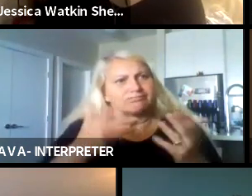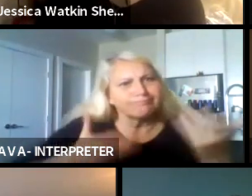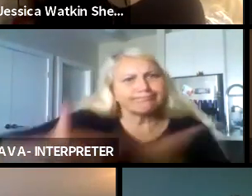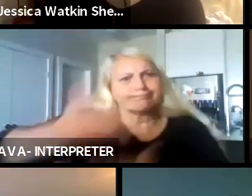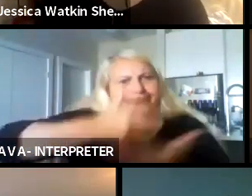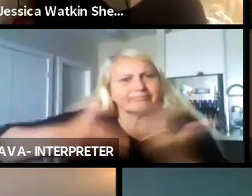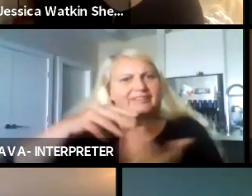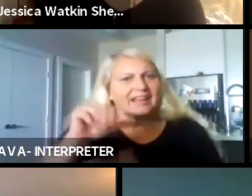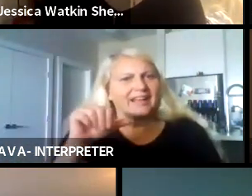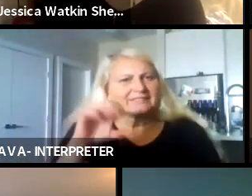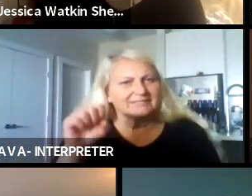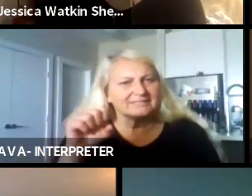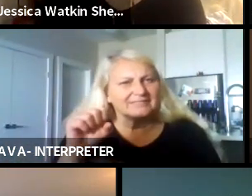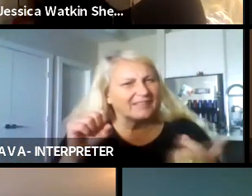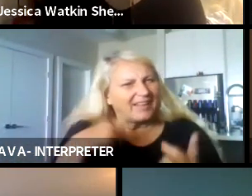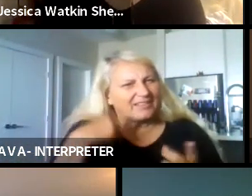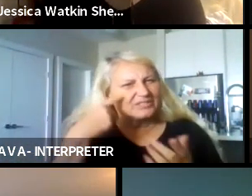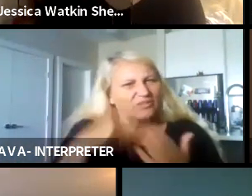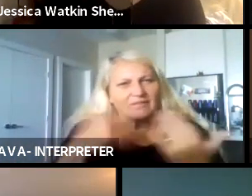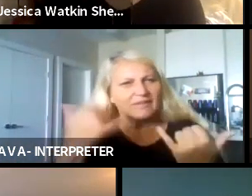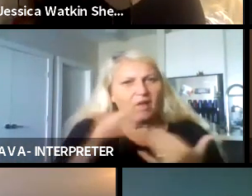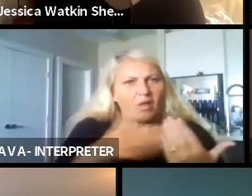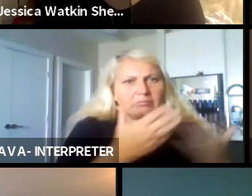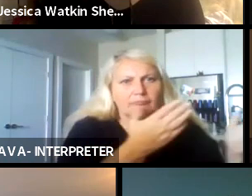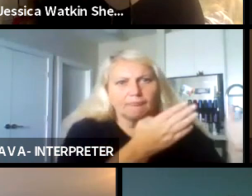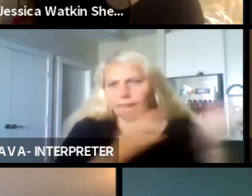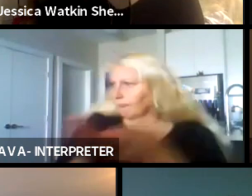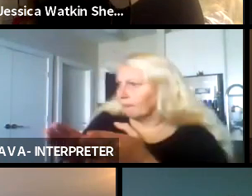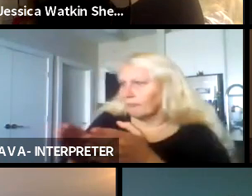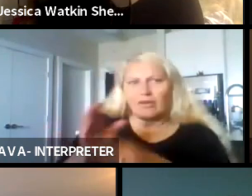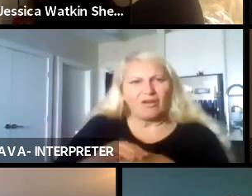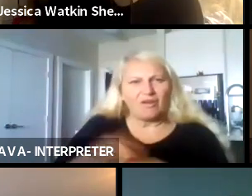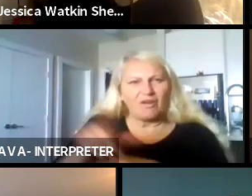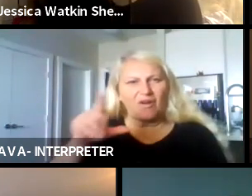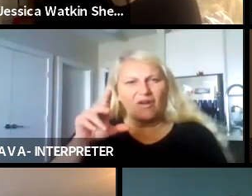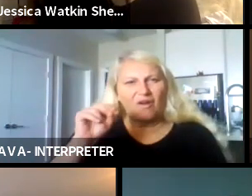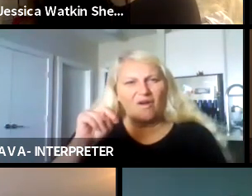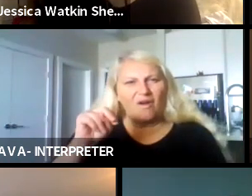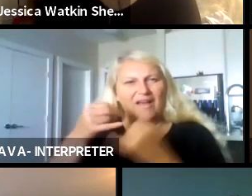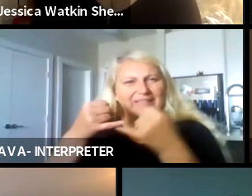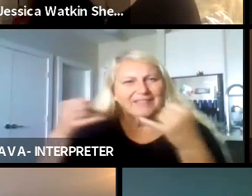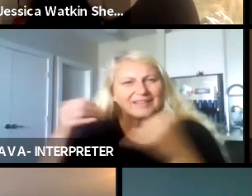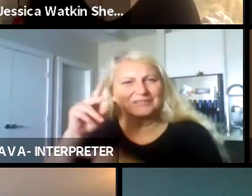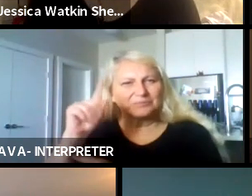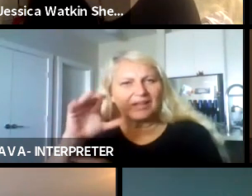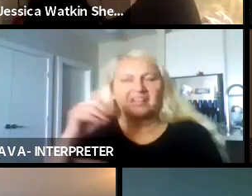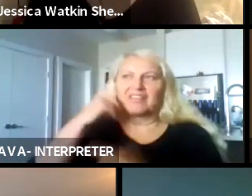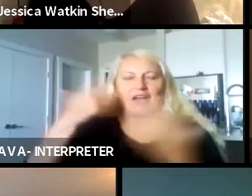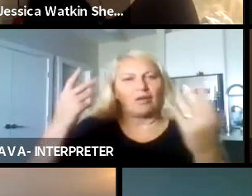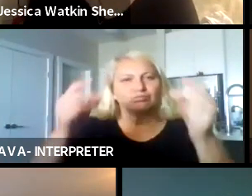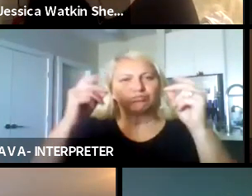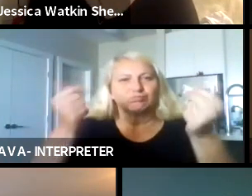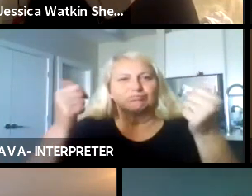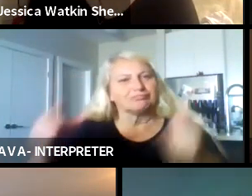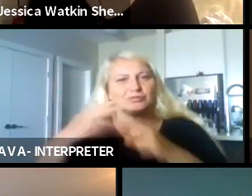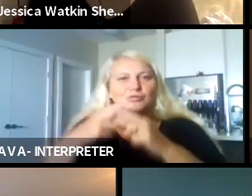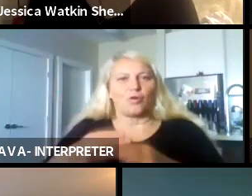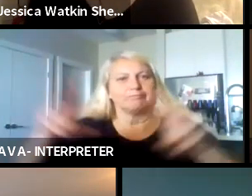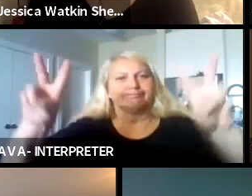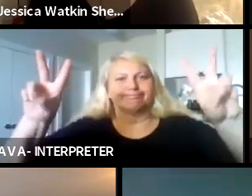everyone wants to run to online spaces and want to romanticize them as being imminently accessible. And